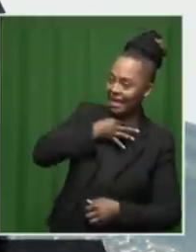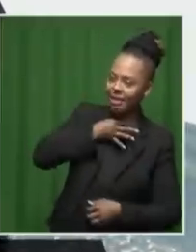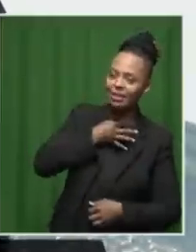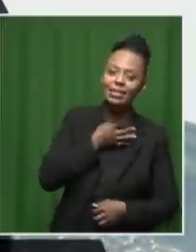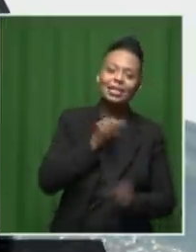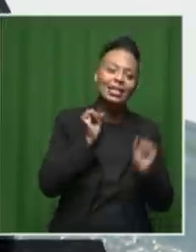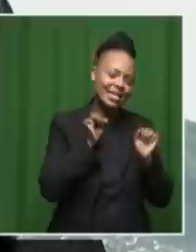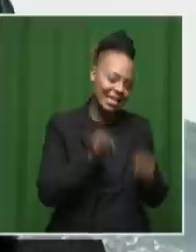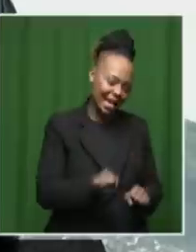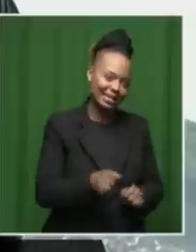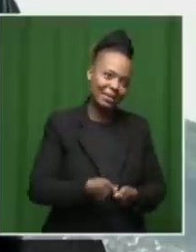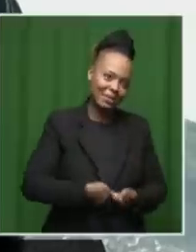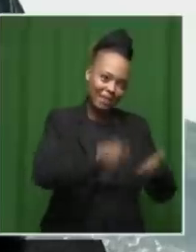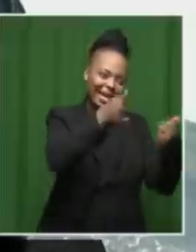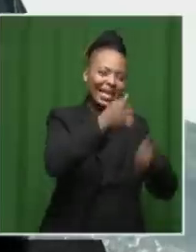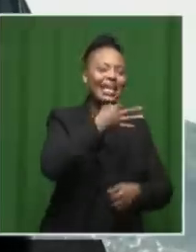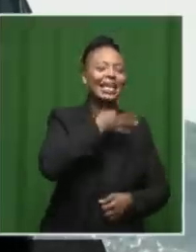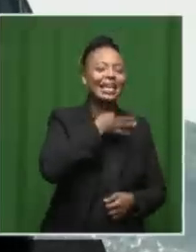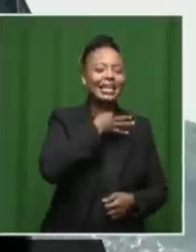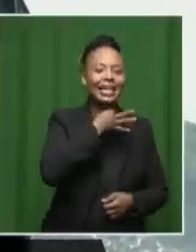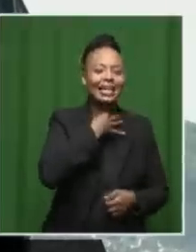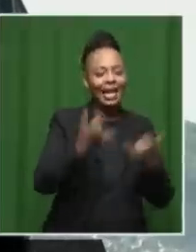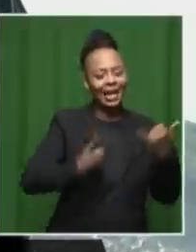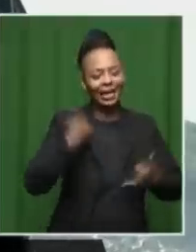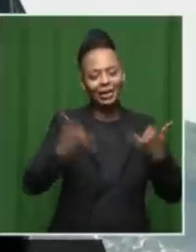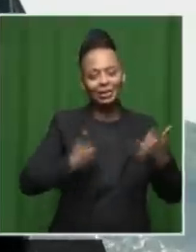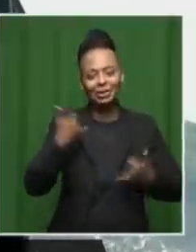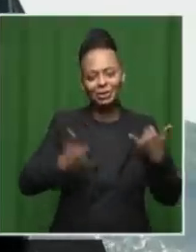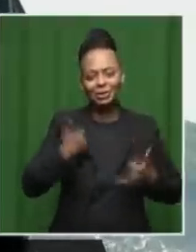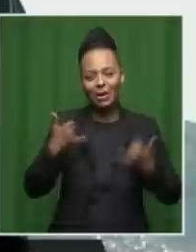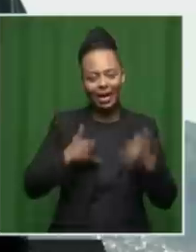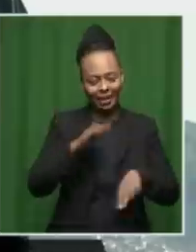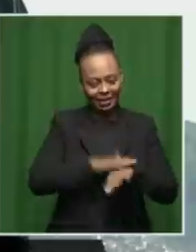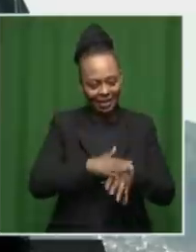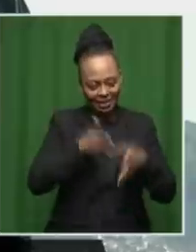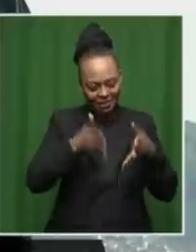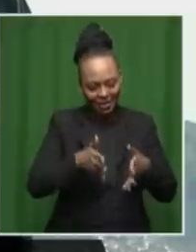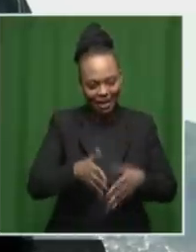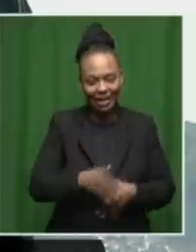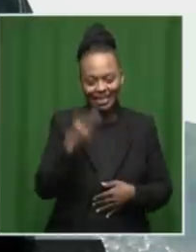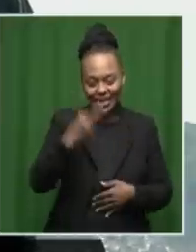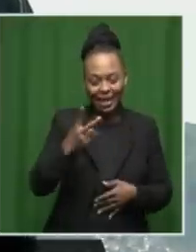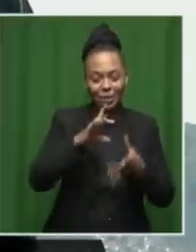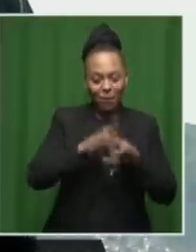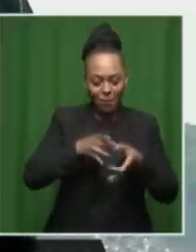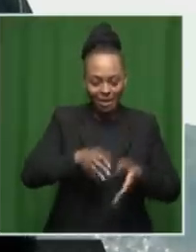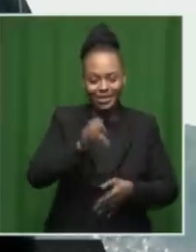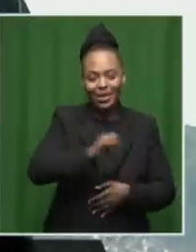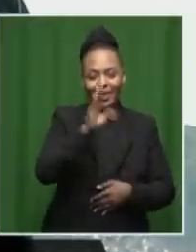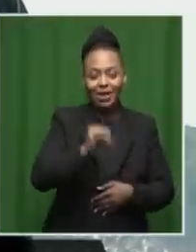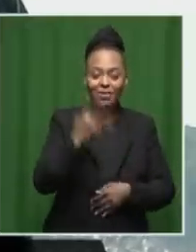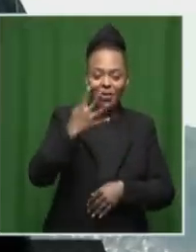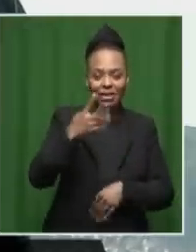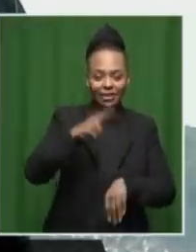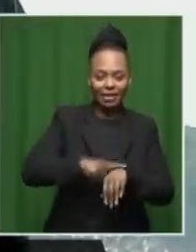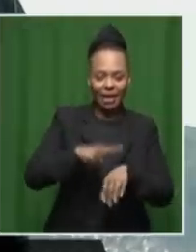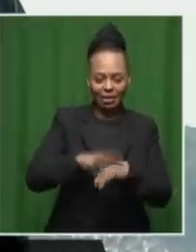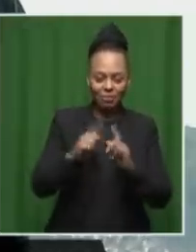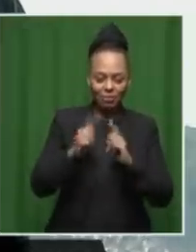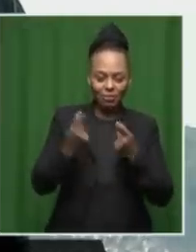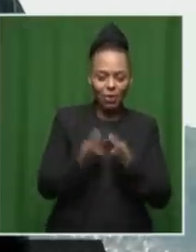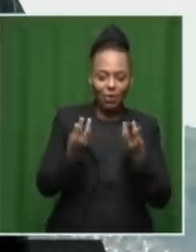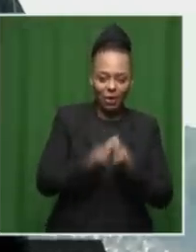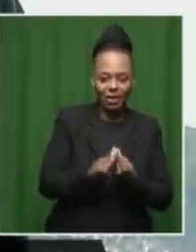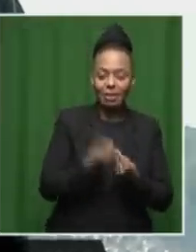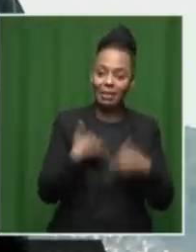back to England, yes. I've really enjoyed my time with Saracens Mavericks. It really feels like a second home to me by now. It's my fourth season with them. And I'm really excited